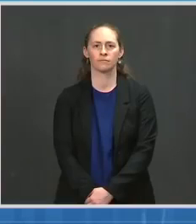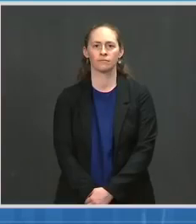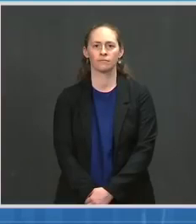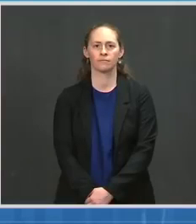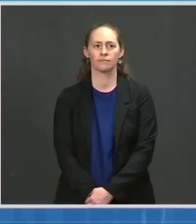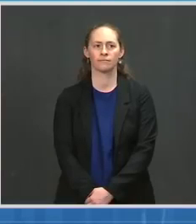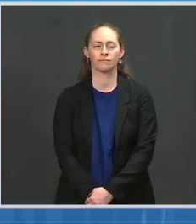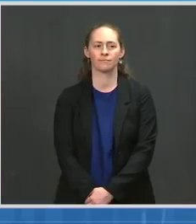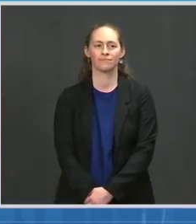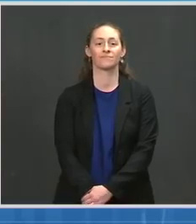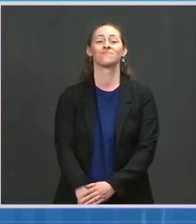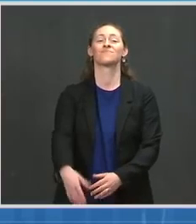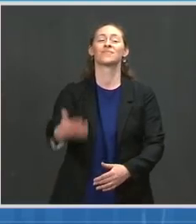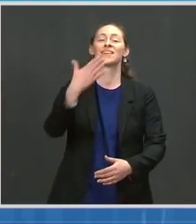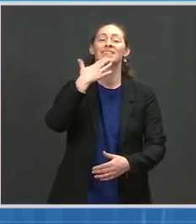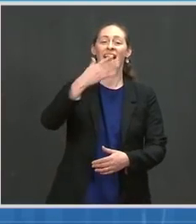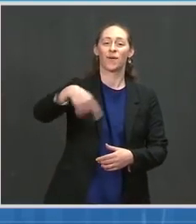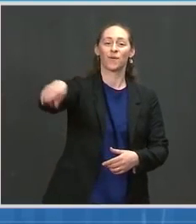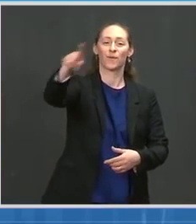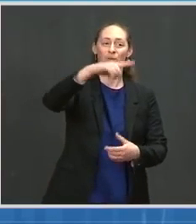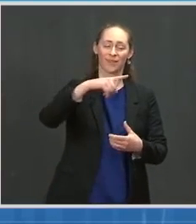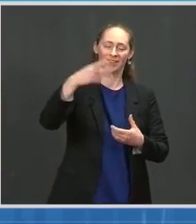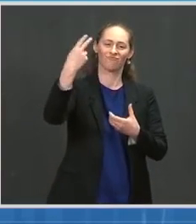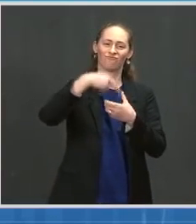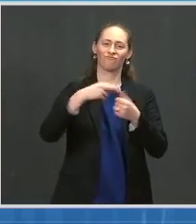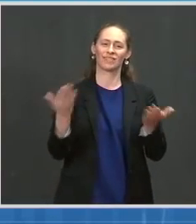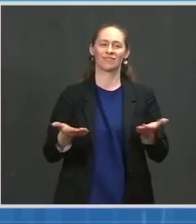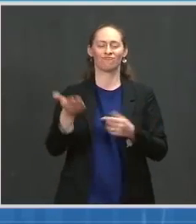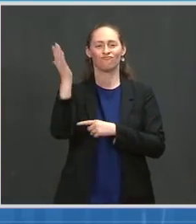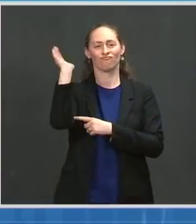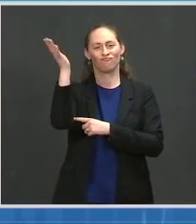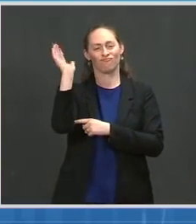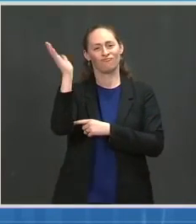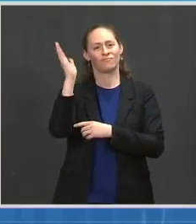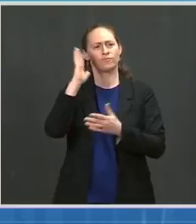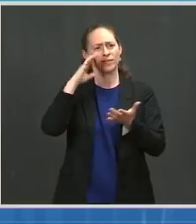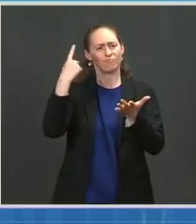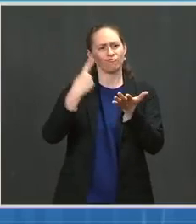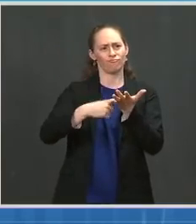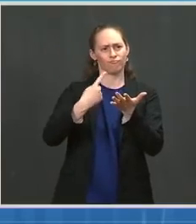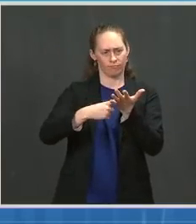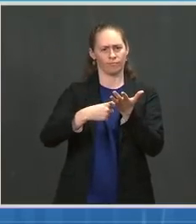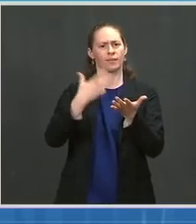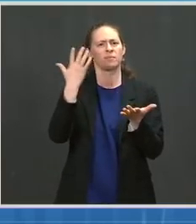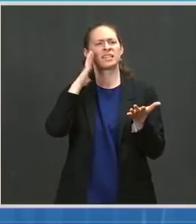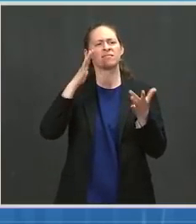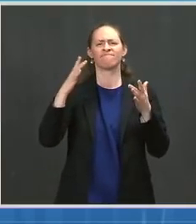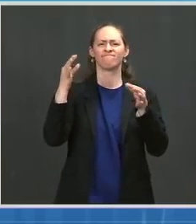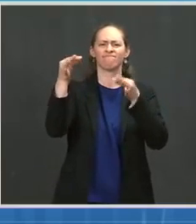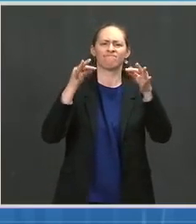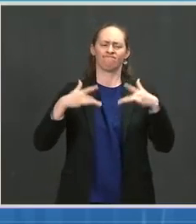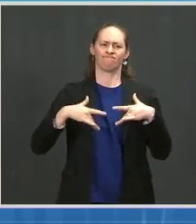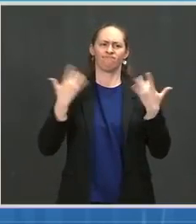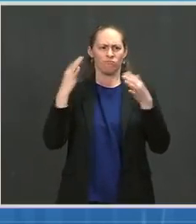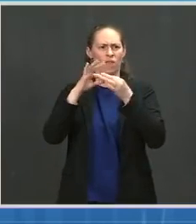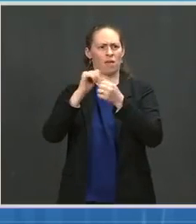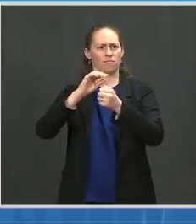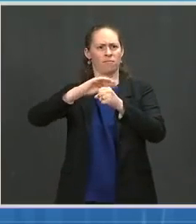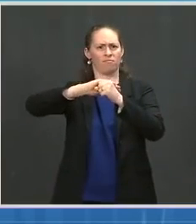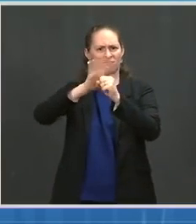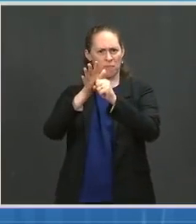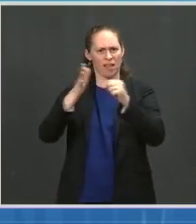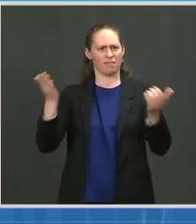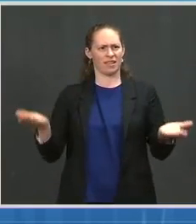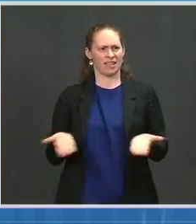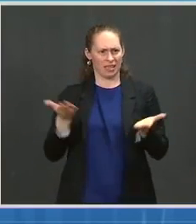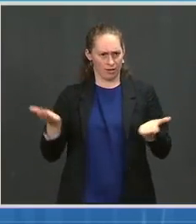Thank you for joining us for today's briefing. Today we'll get a state of the pandemic update from Dr. Walensky. Dr. Fauci will